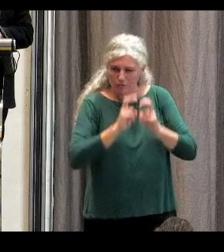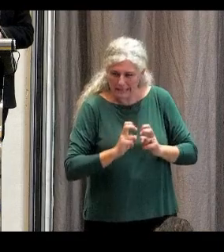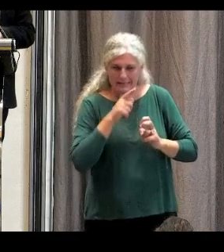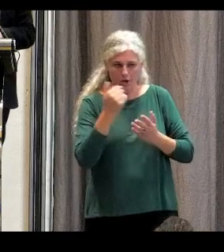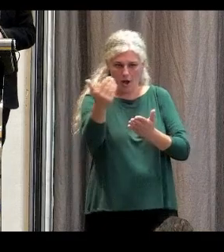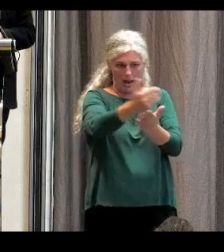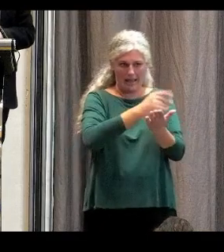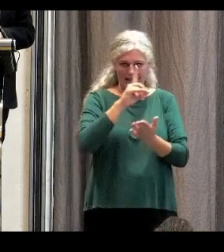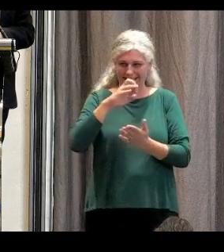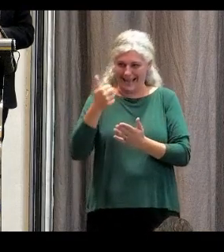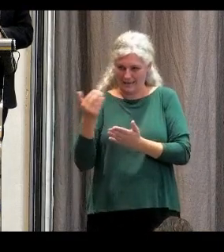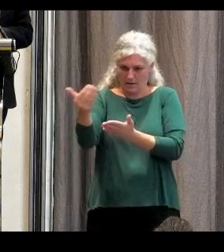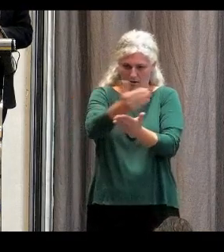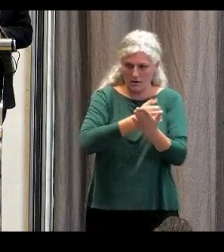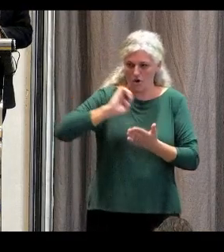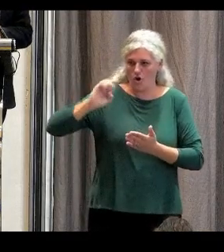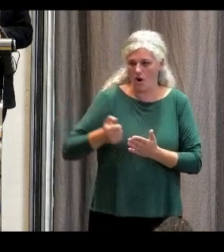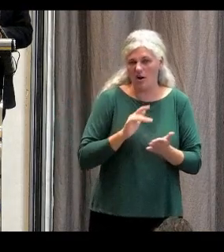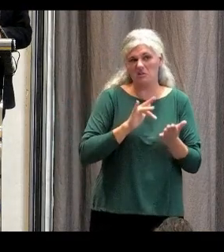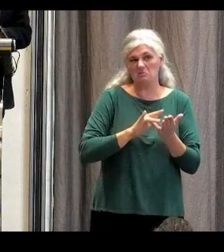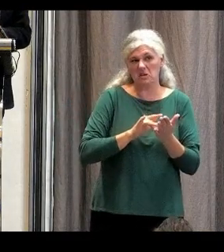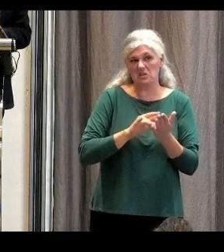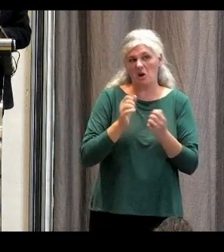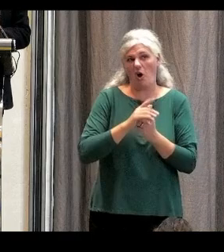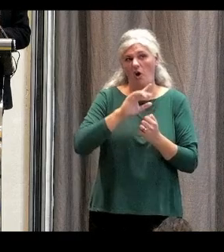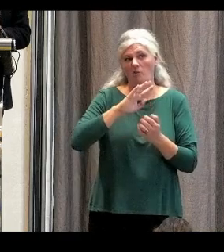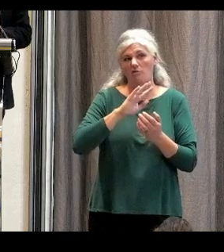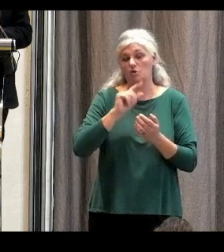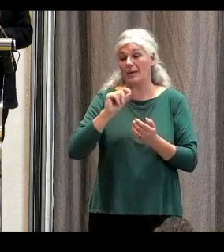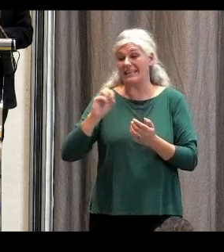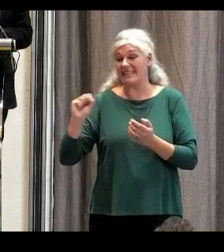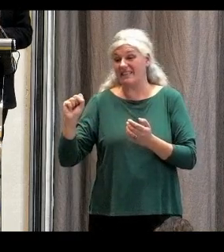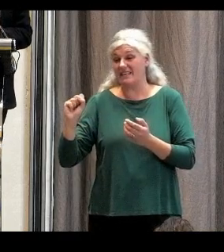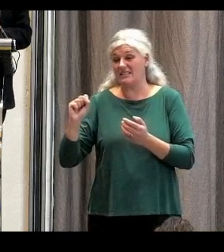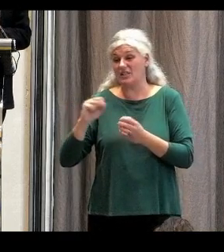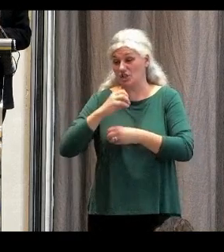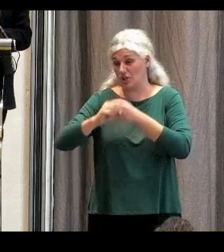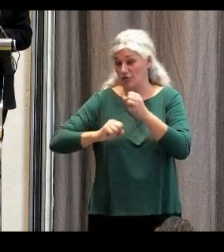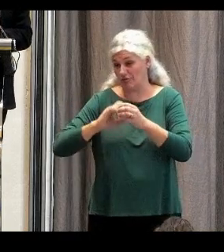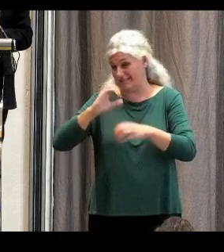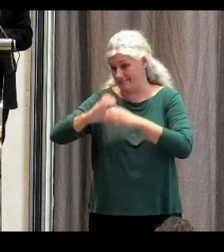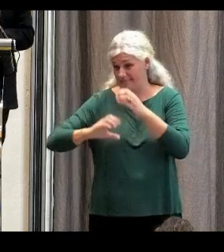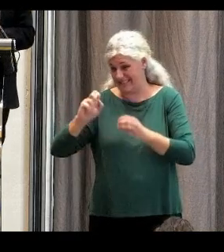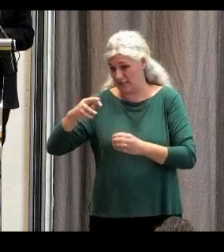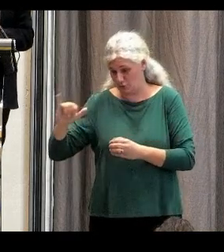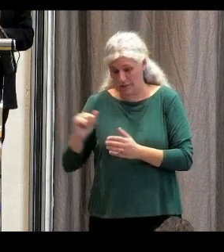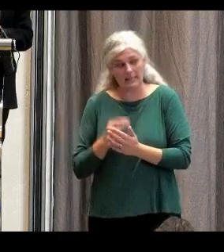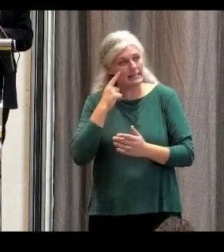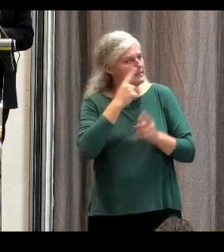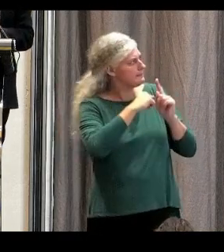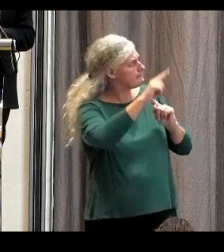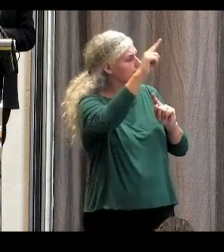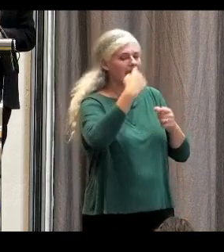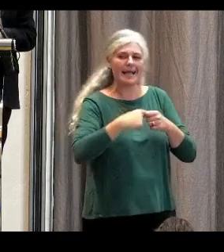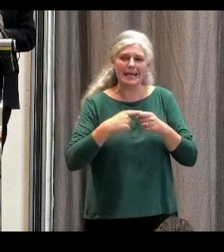was collected in the early to mid part of the 20th century. And if we were to do this again, the graph would look different